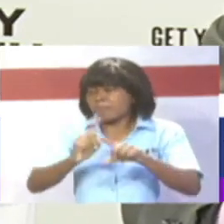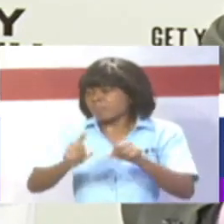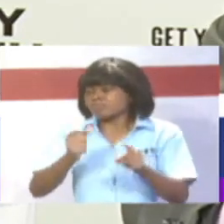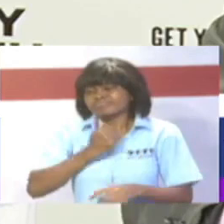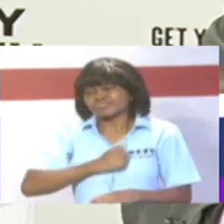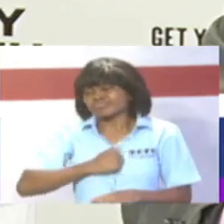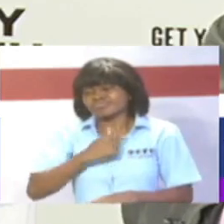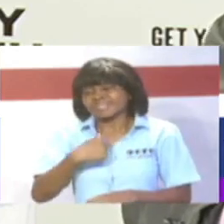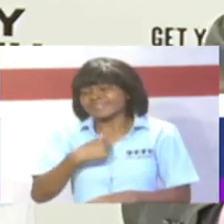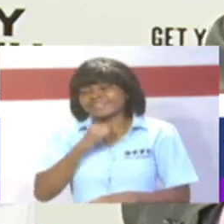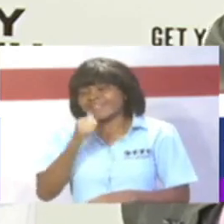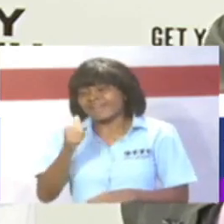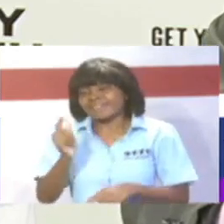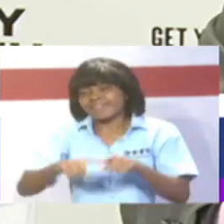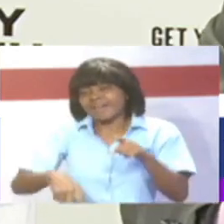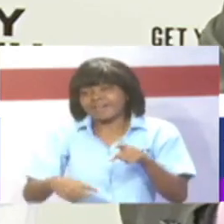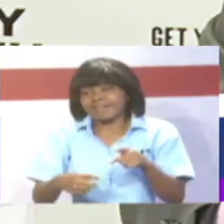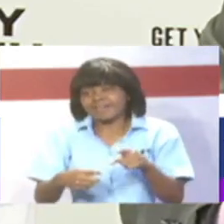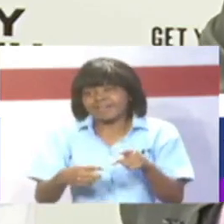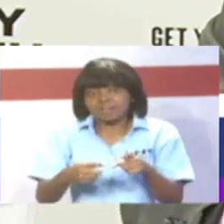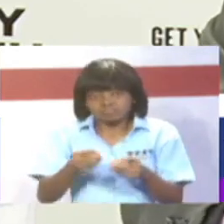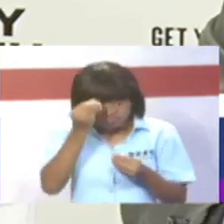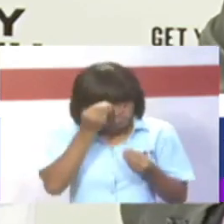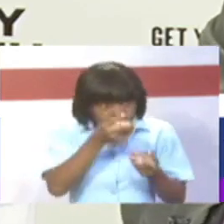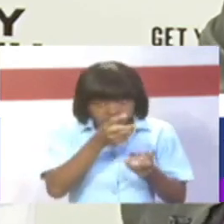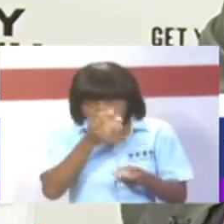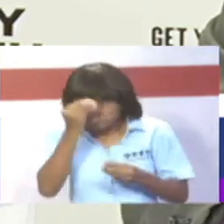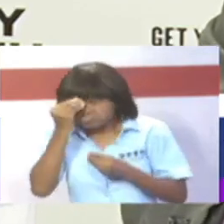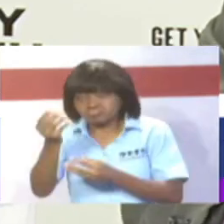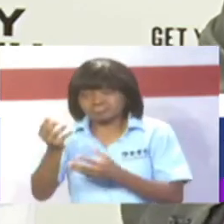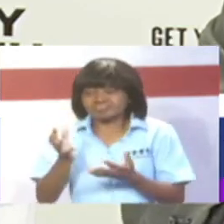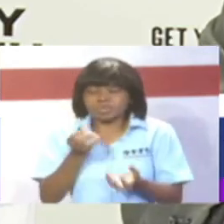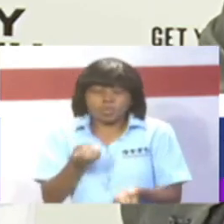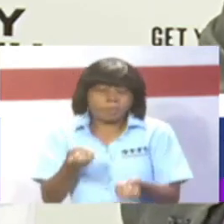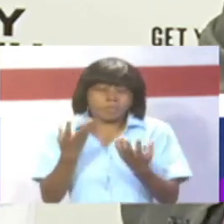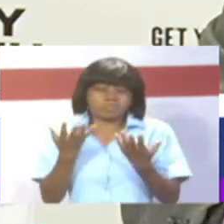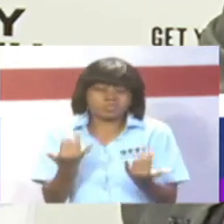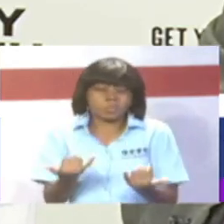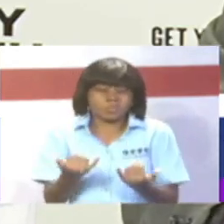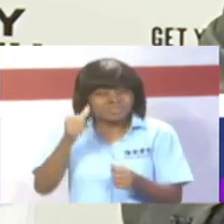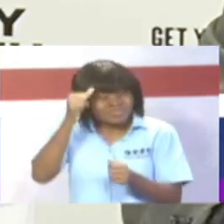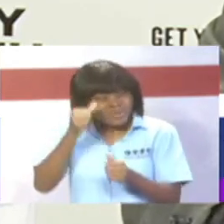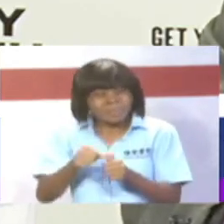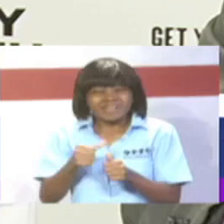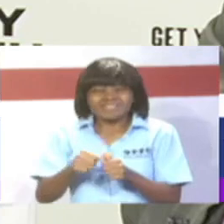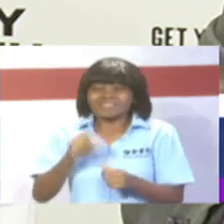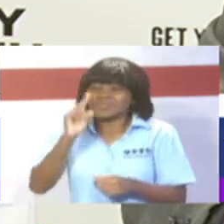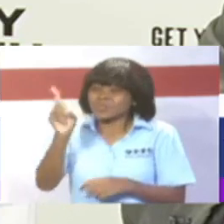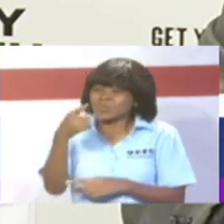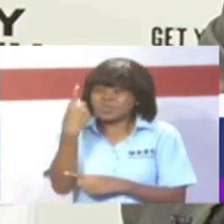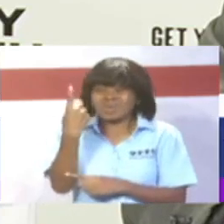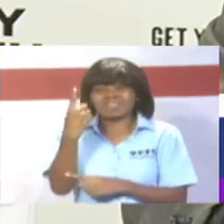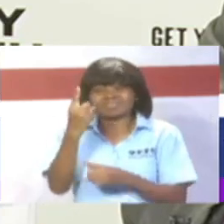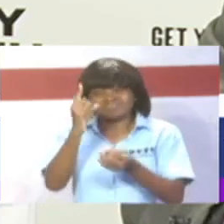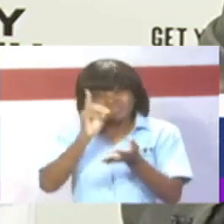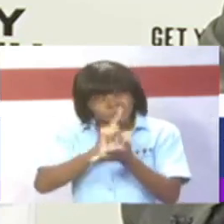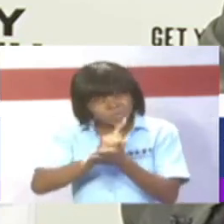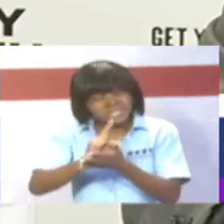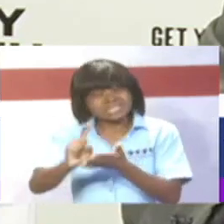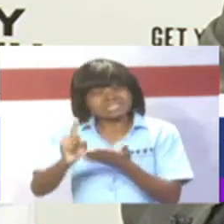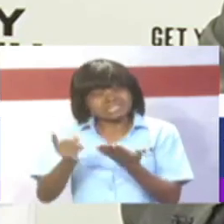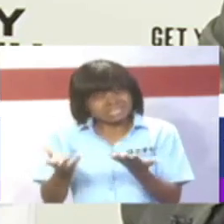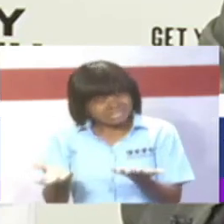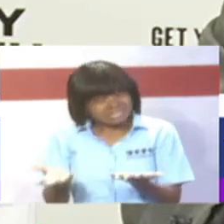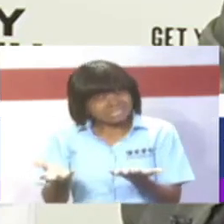data on that occurrence, bearing in mind also that it's only been a week. So because it's only been a week, it's still a bit early to start making